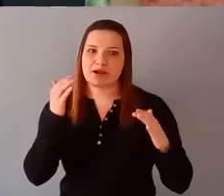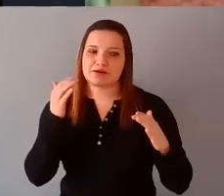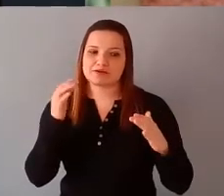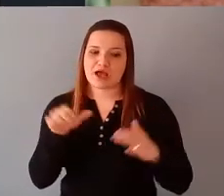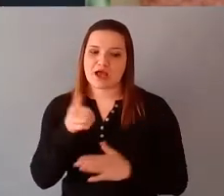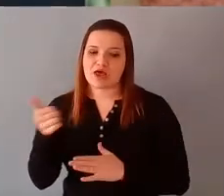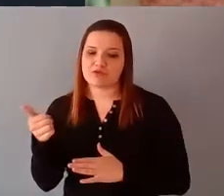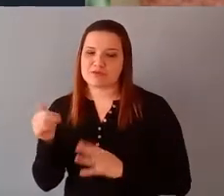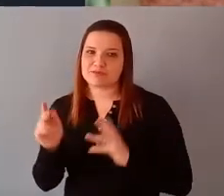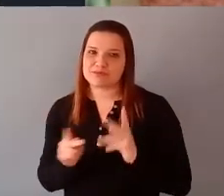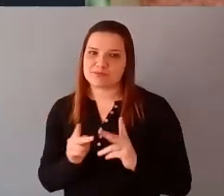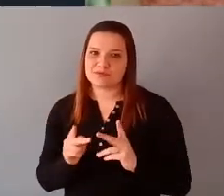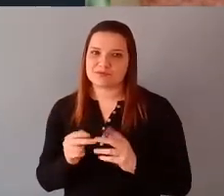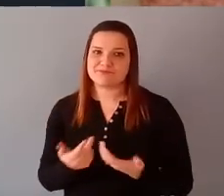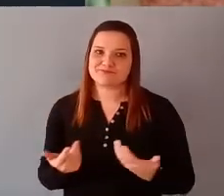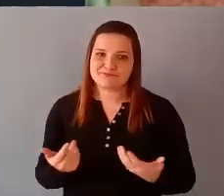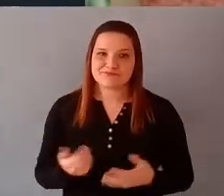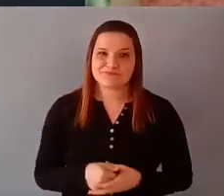So